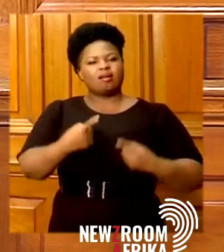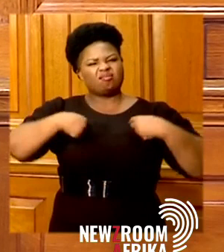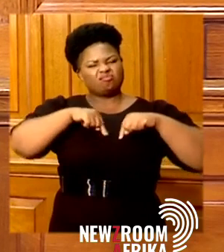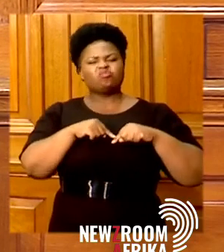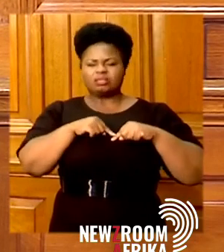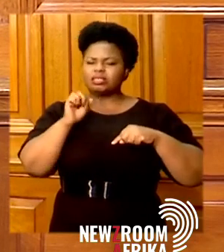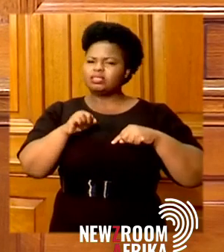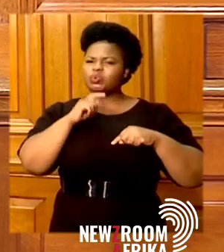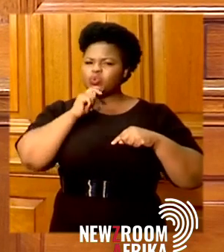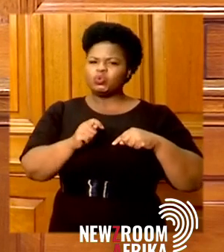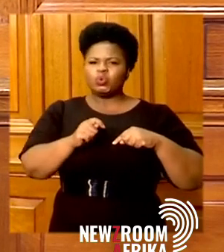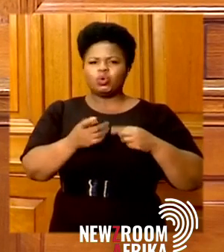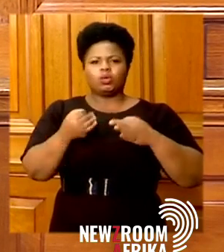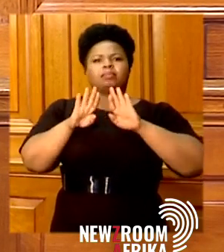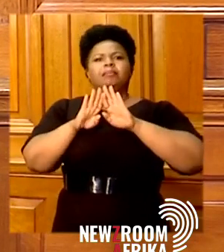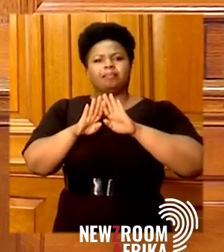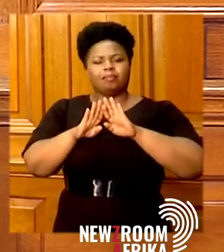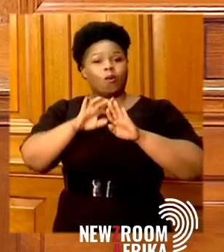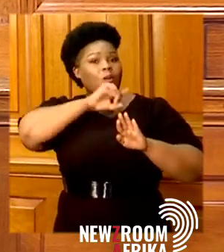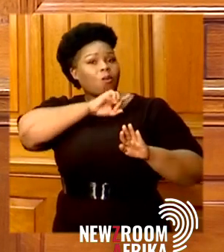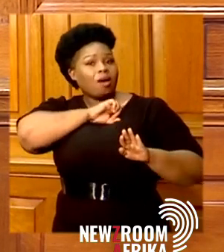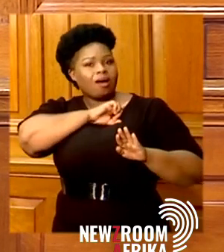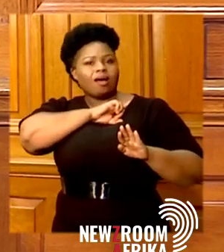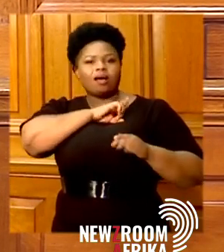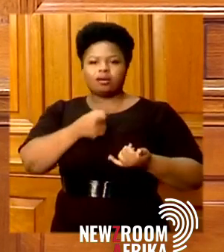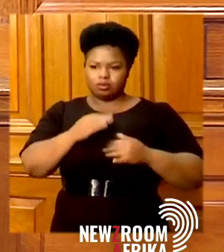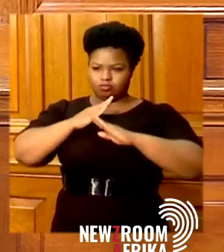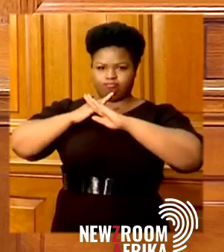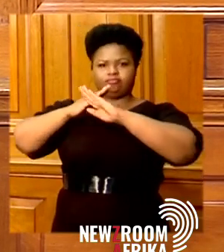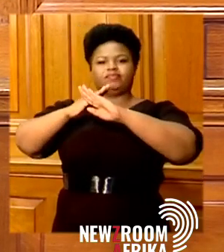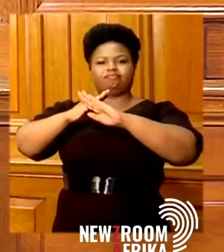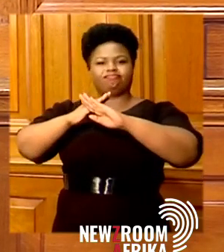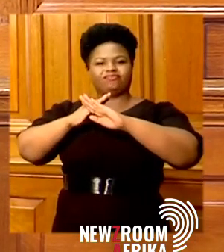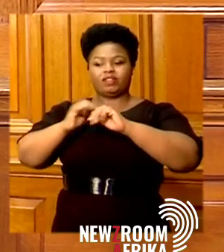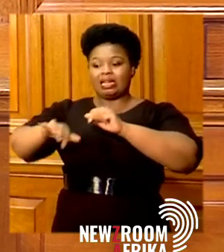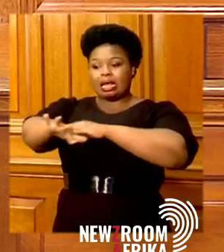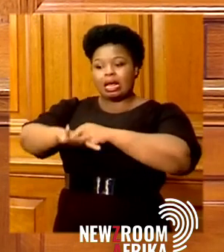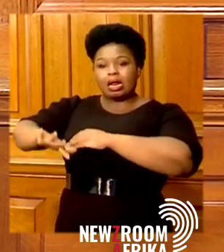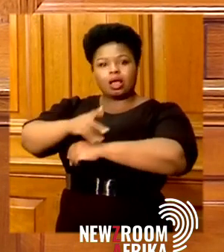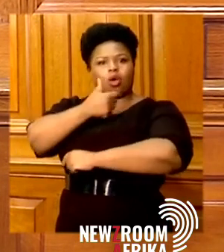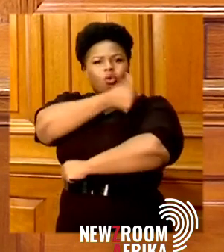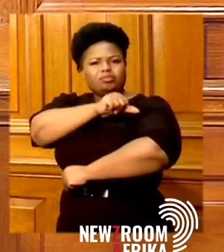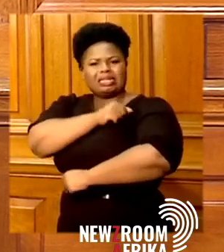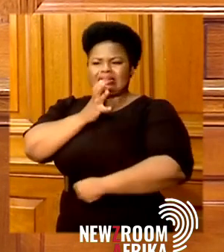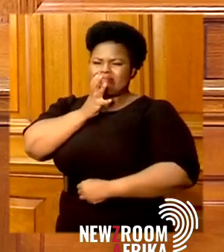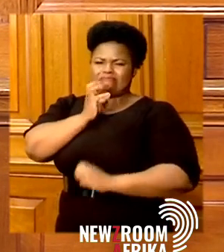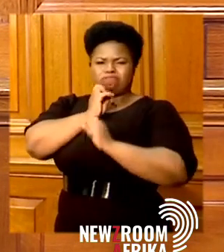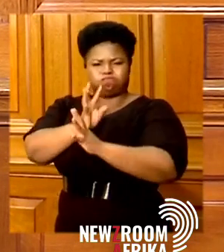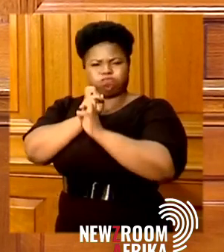were necessary to contain infections and to prevent our health facilities from being overwhelmed.